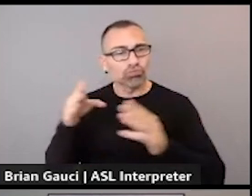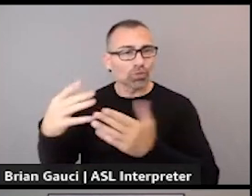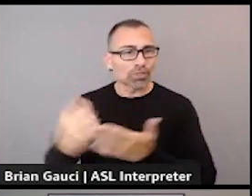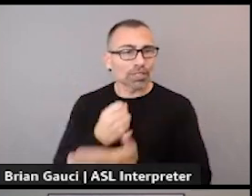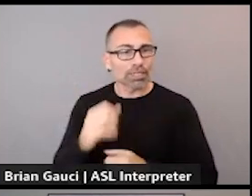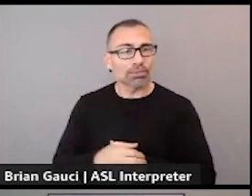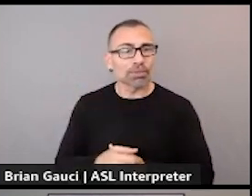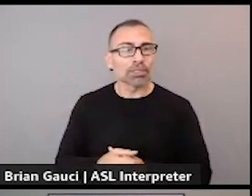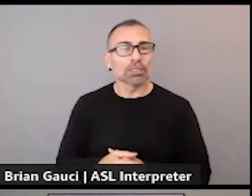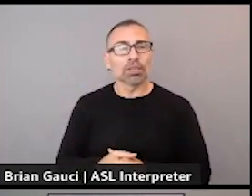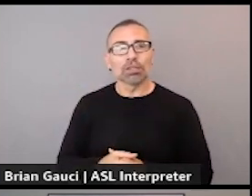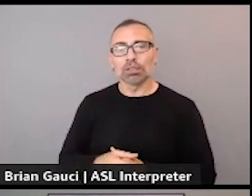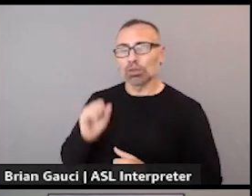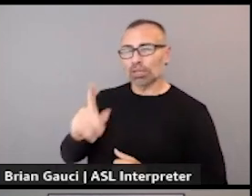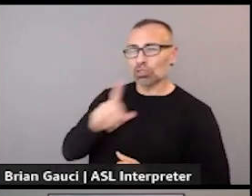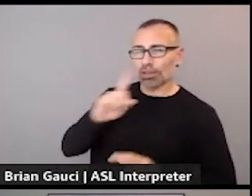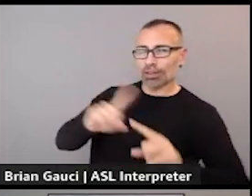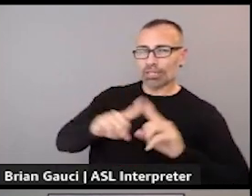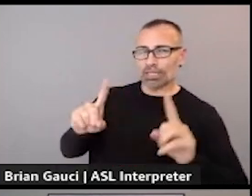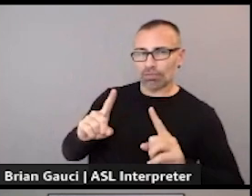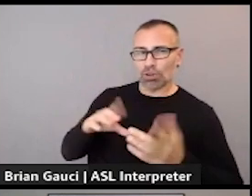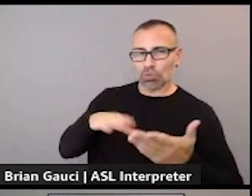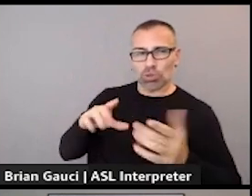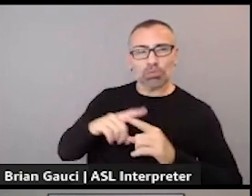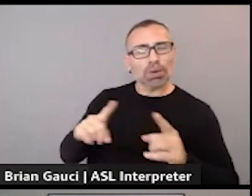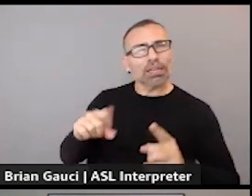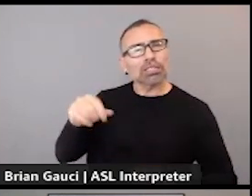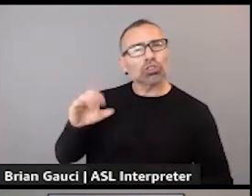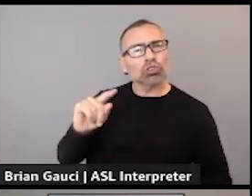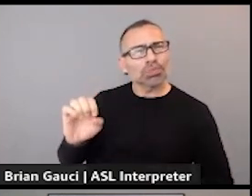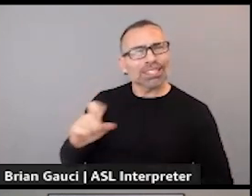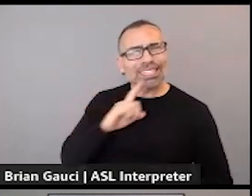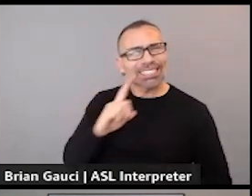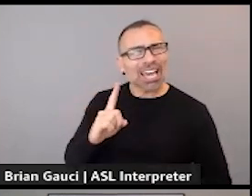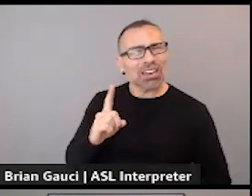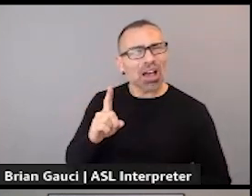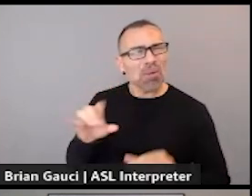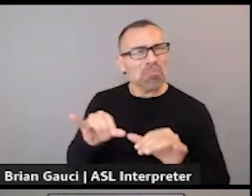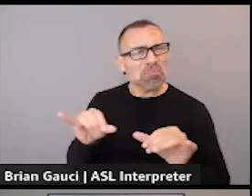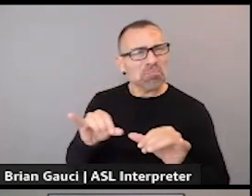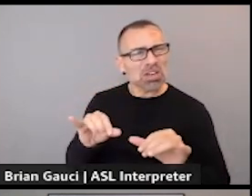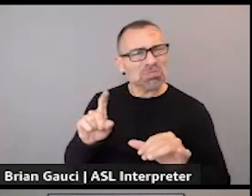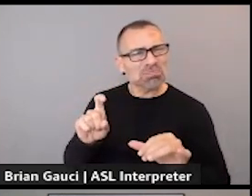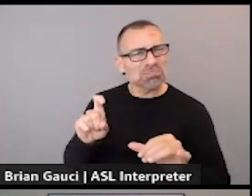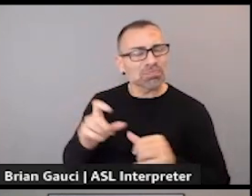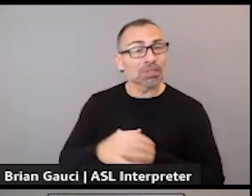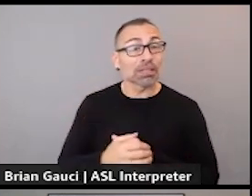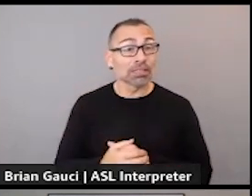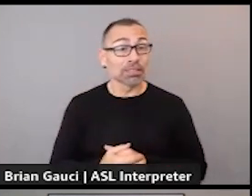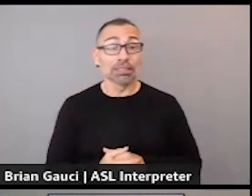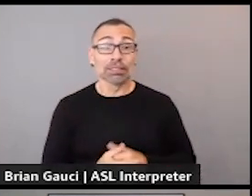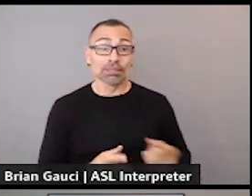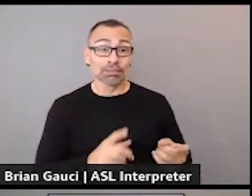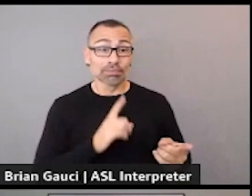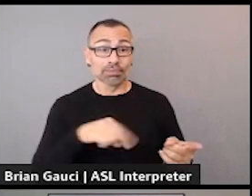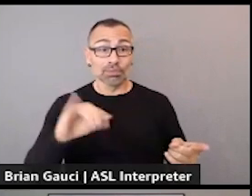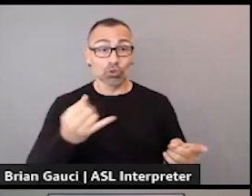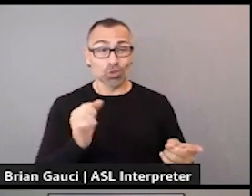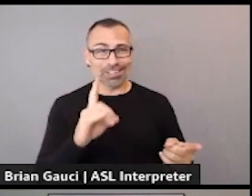because like it's a very specialized machine. So I mean, you can kind of think of it. We'll often use the analogy